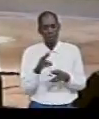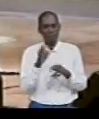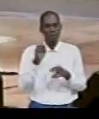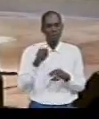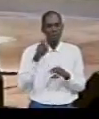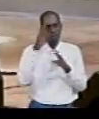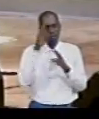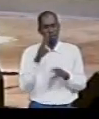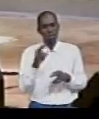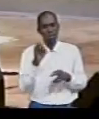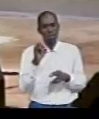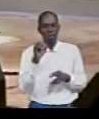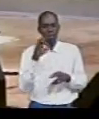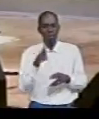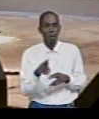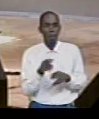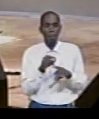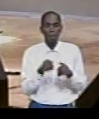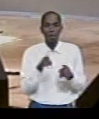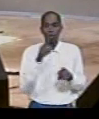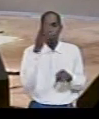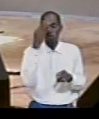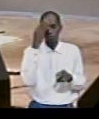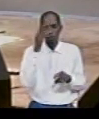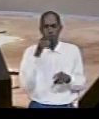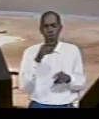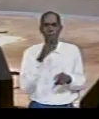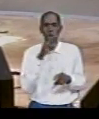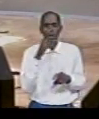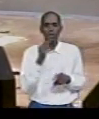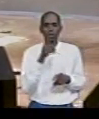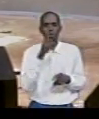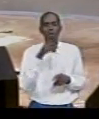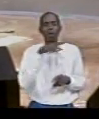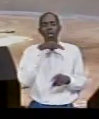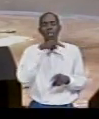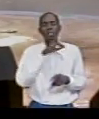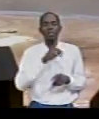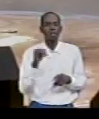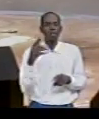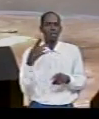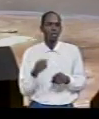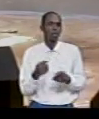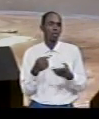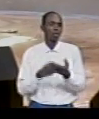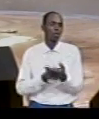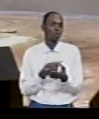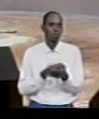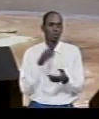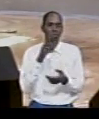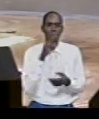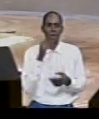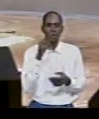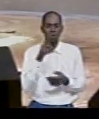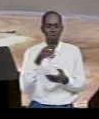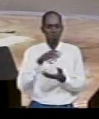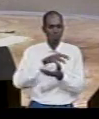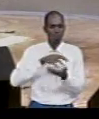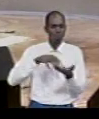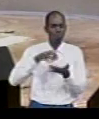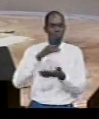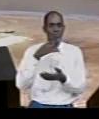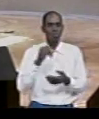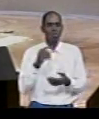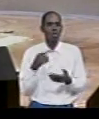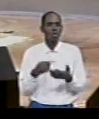mind. Is the one polluting the gospel? Is the one corrupting the gospel? Is the one mutilating the gospel?